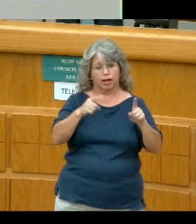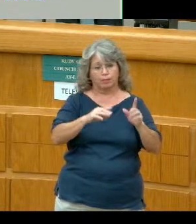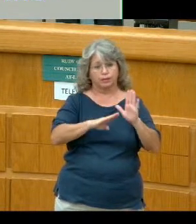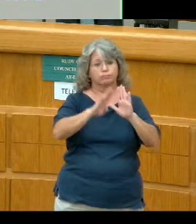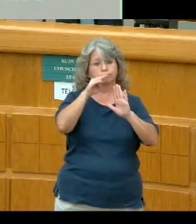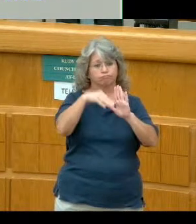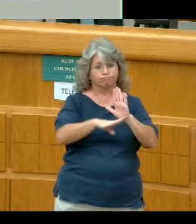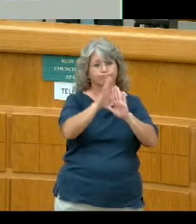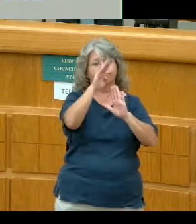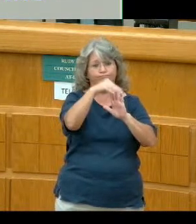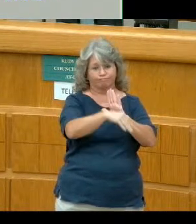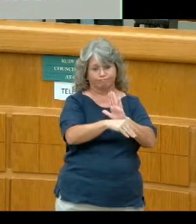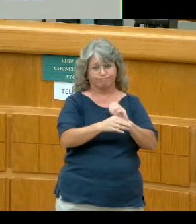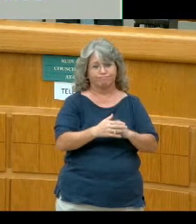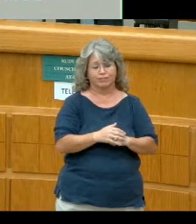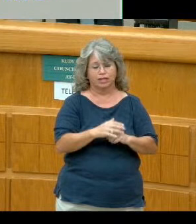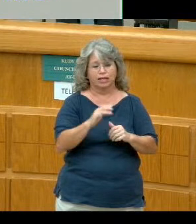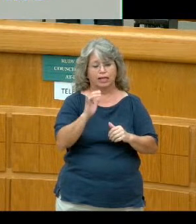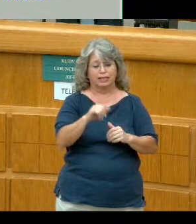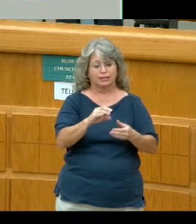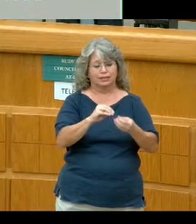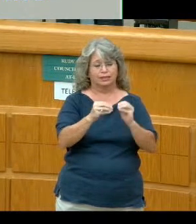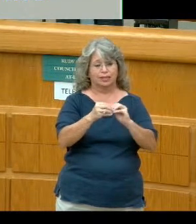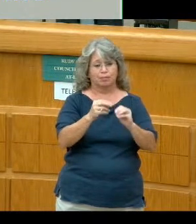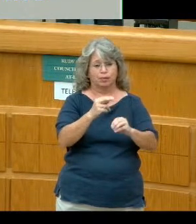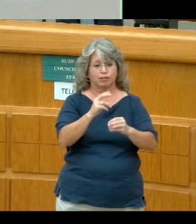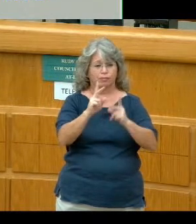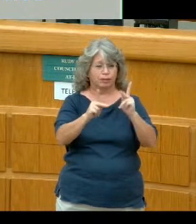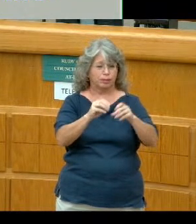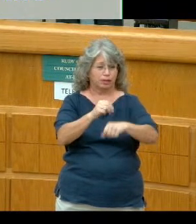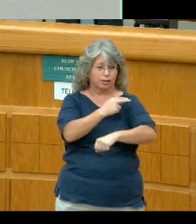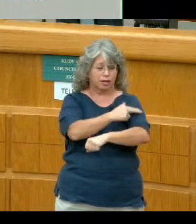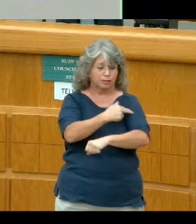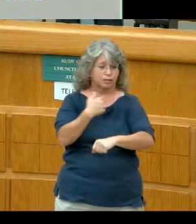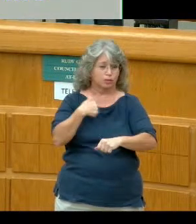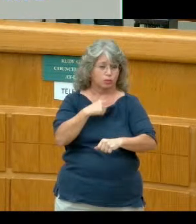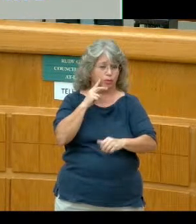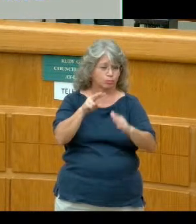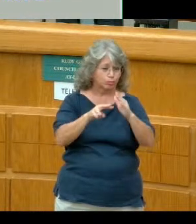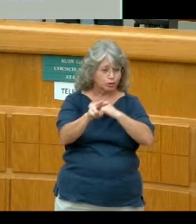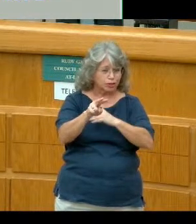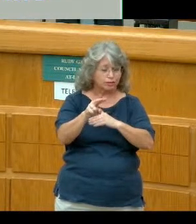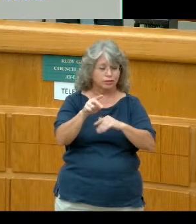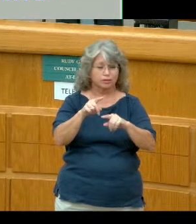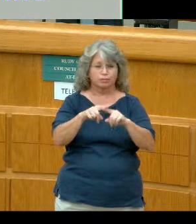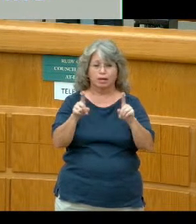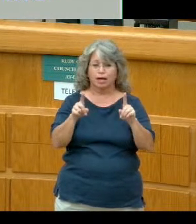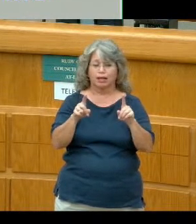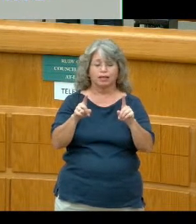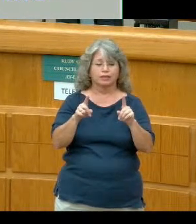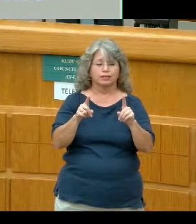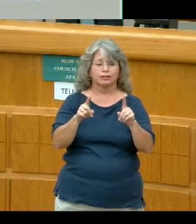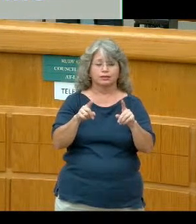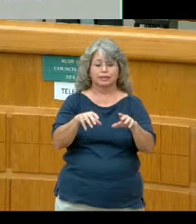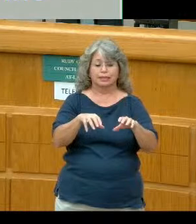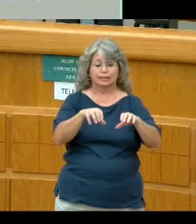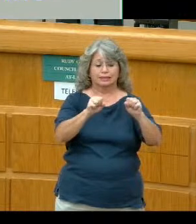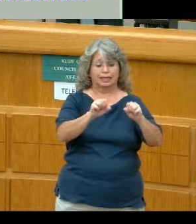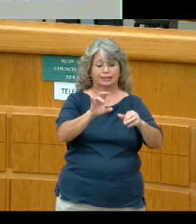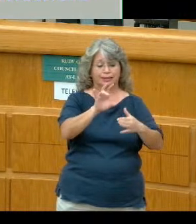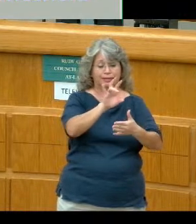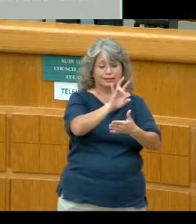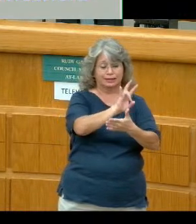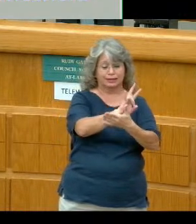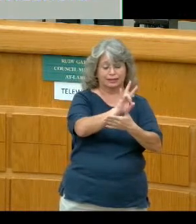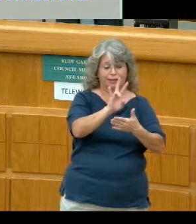happen. And this is the number of hospitalizations that we're projecting, but there's other things that are important also. Let's see, it takes